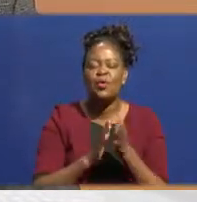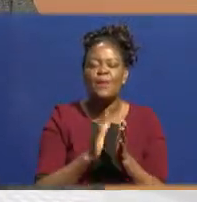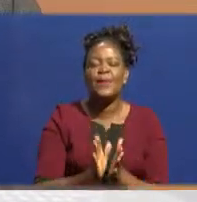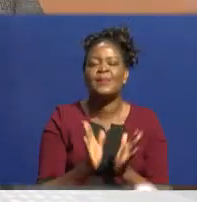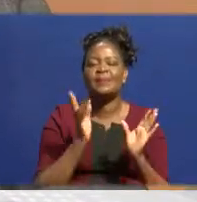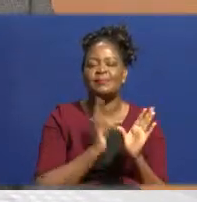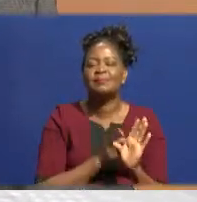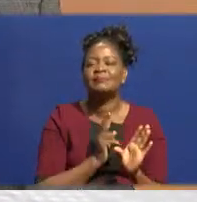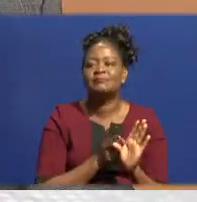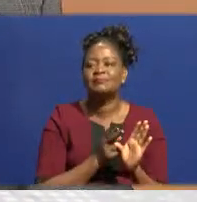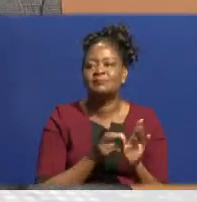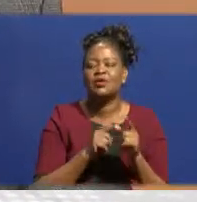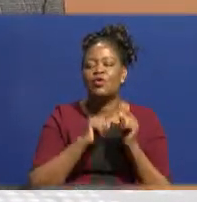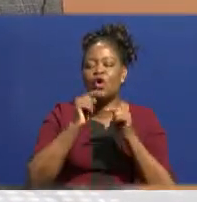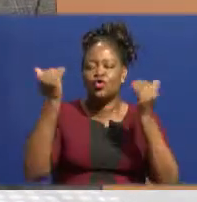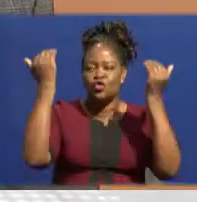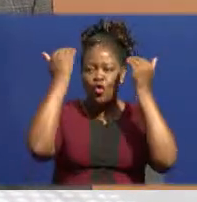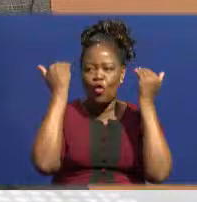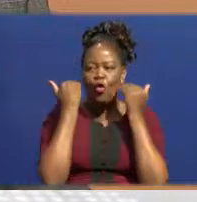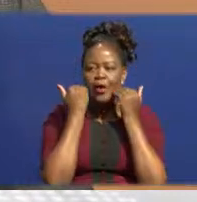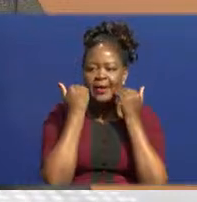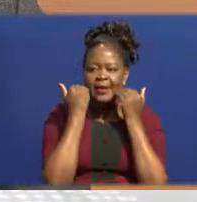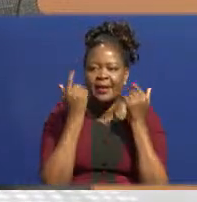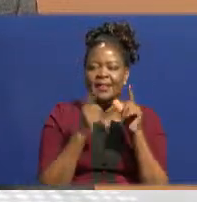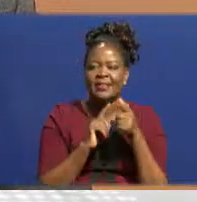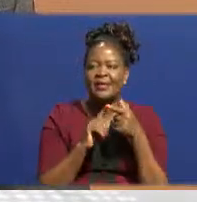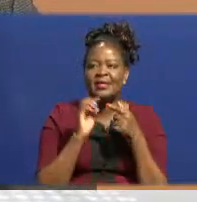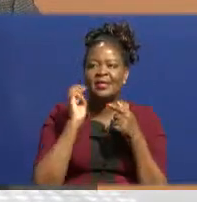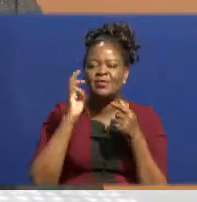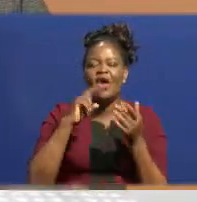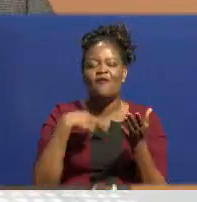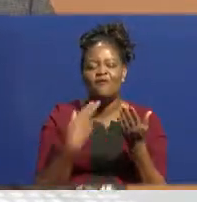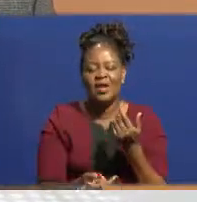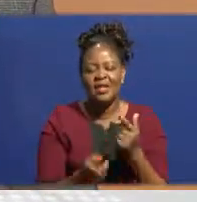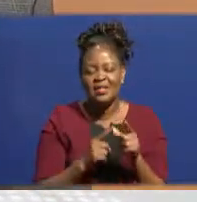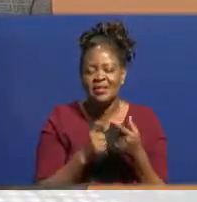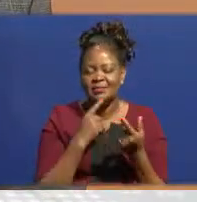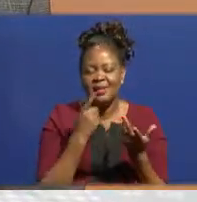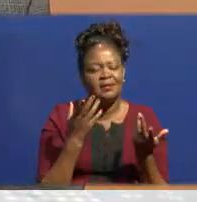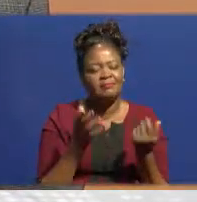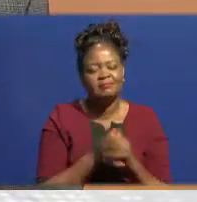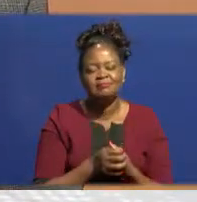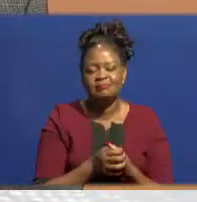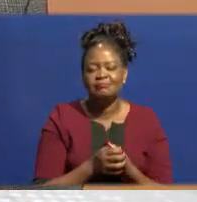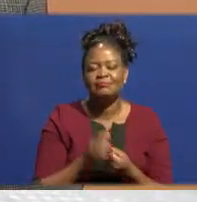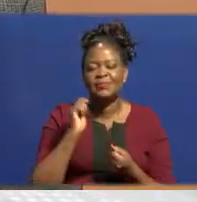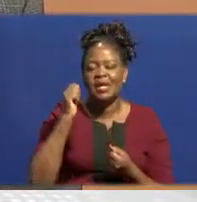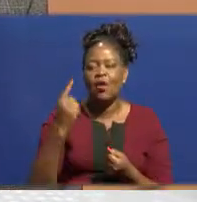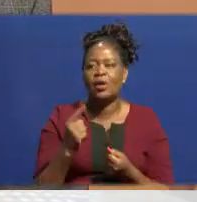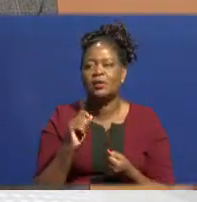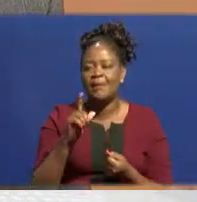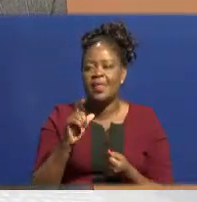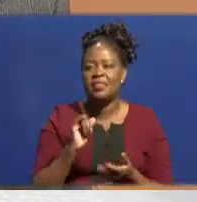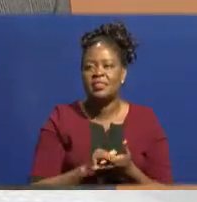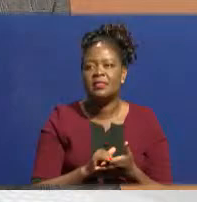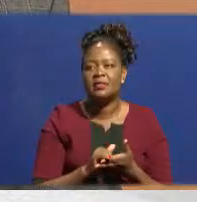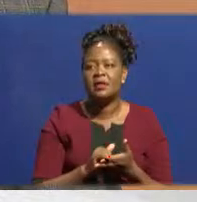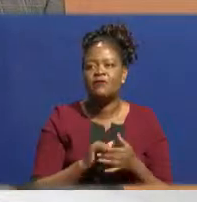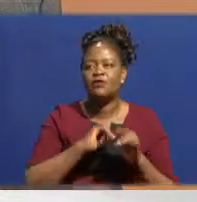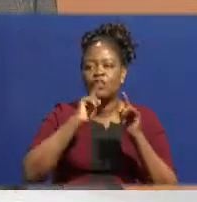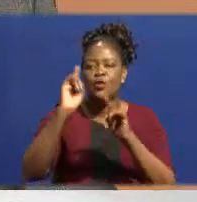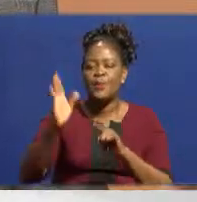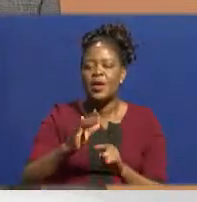public participation. It will go to court. If it goes to court, it will flop. The same way a lot of Kenya Kwanza bills that have gone into